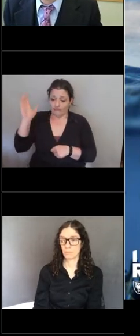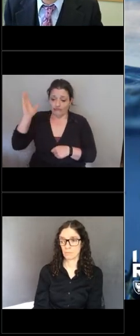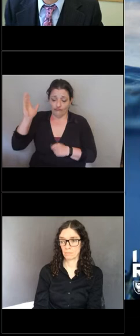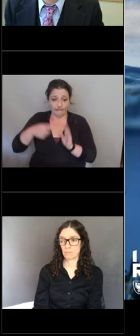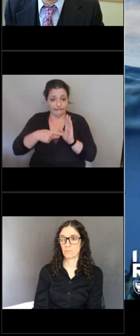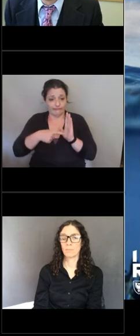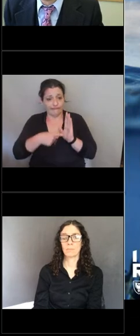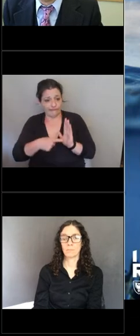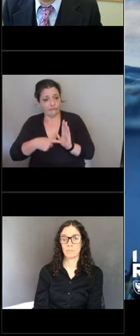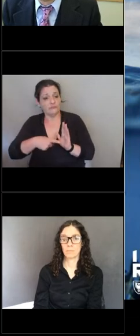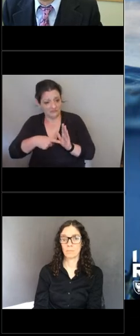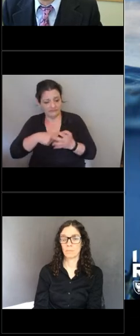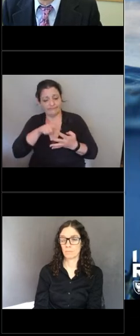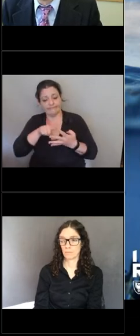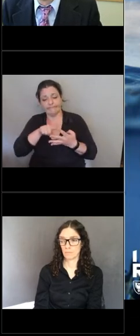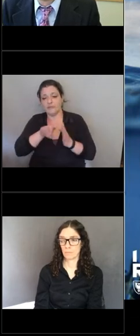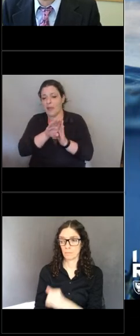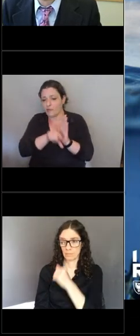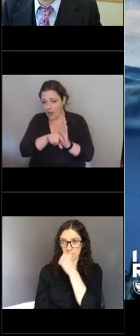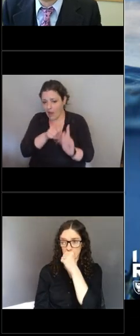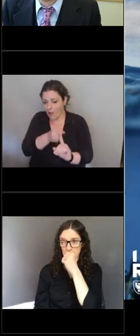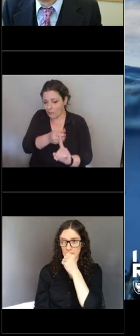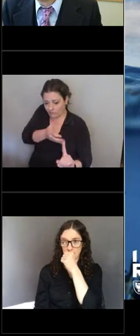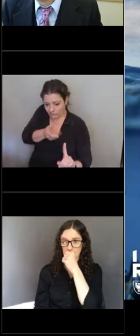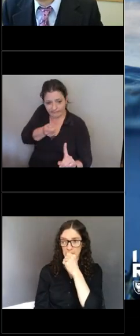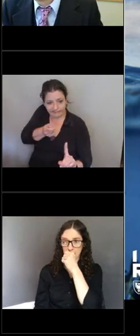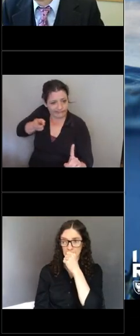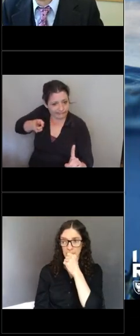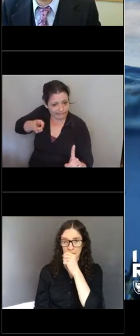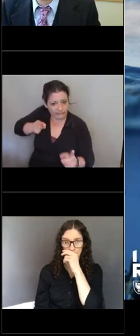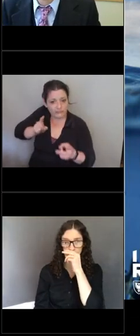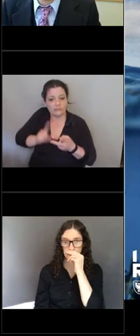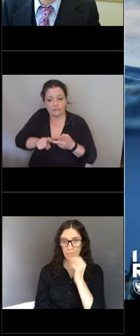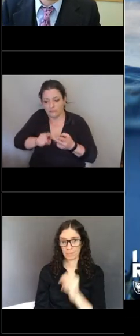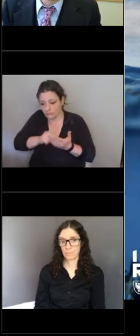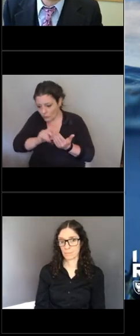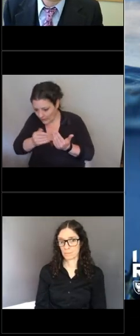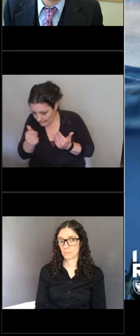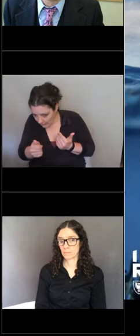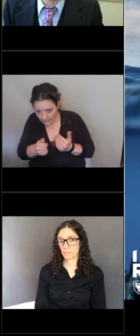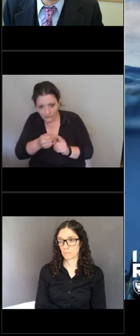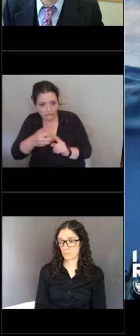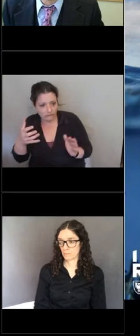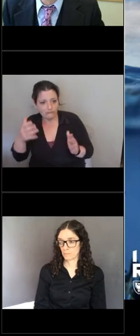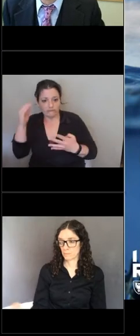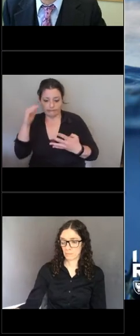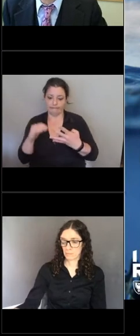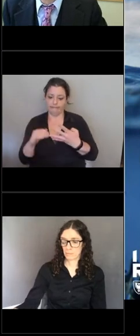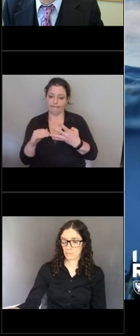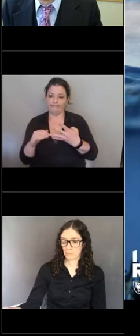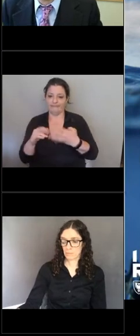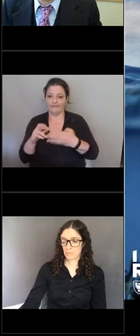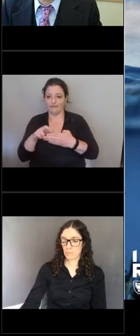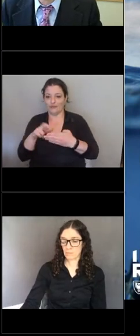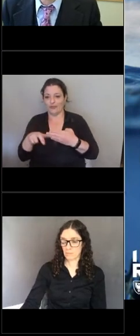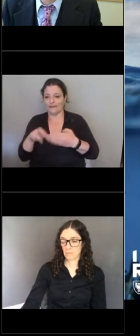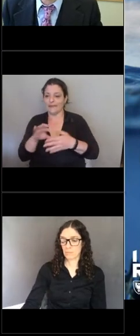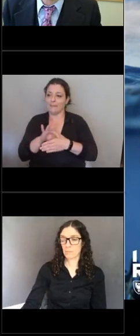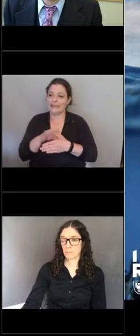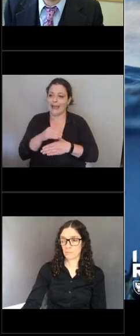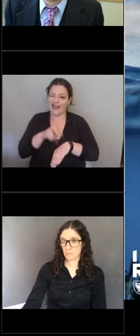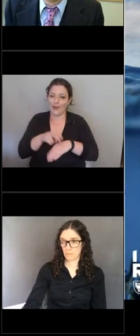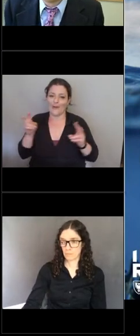the nuts and bolts. Finally, we'll take a look at the meat and potatoes, or fish and chips, if you would, which will be the results.